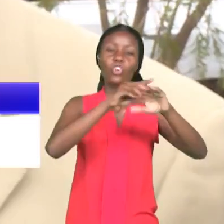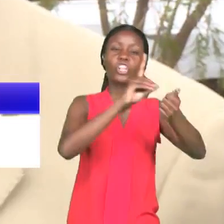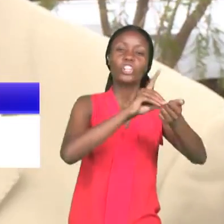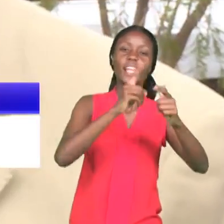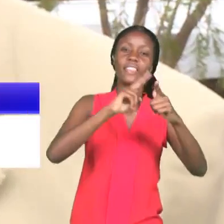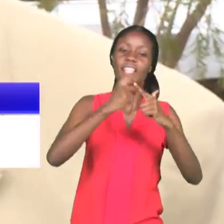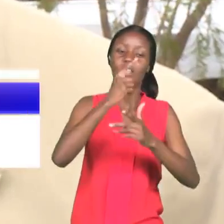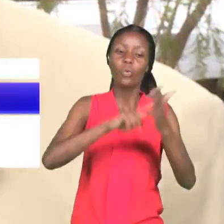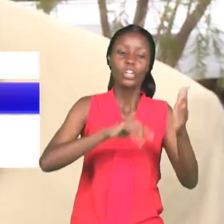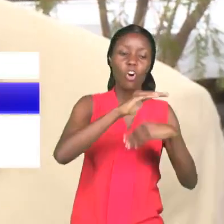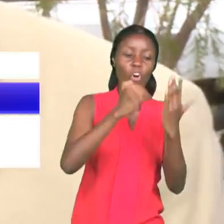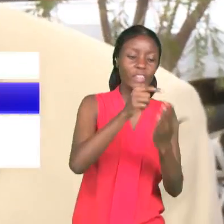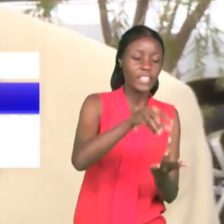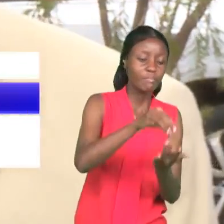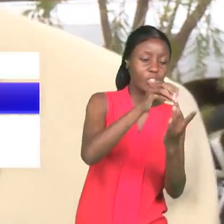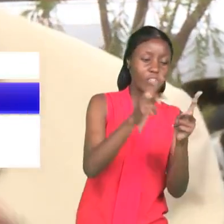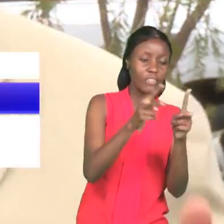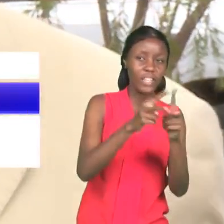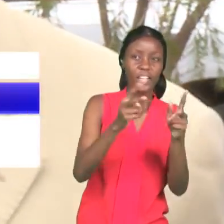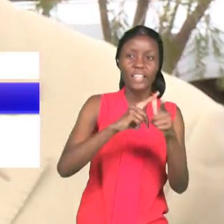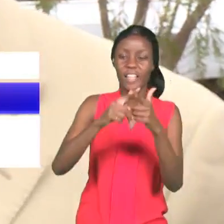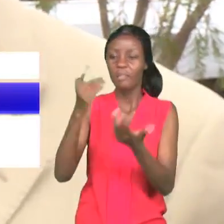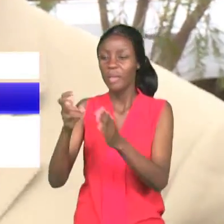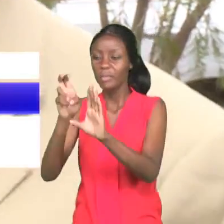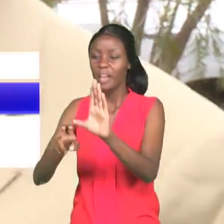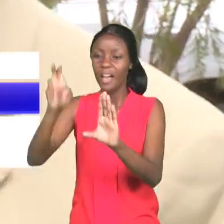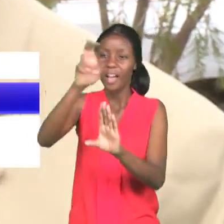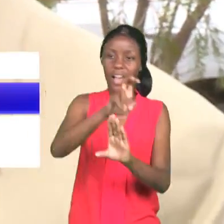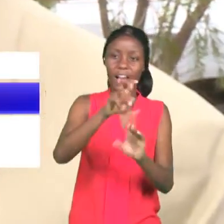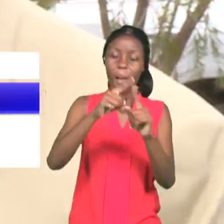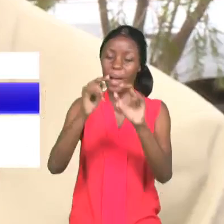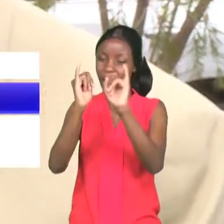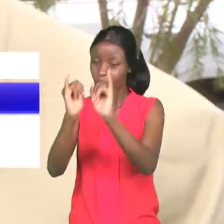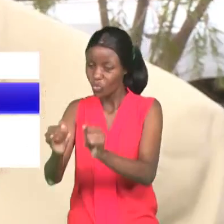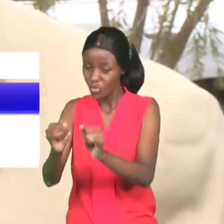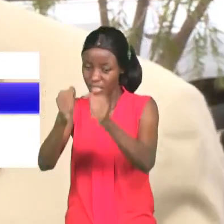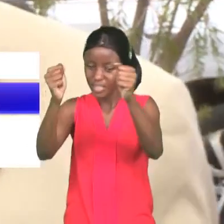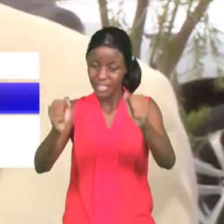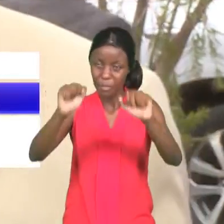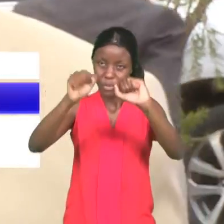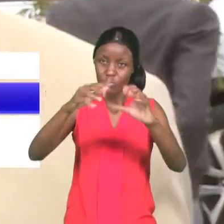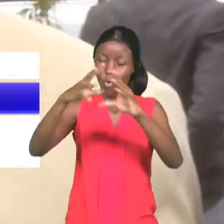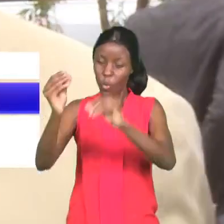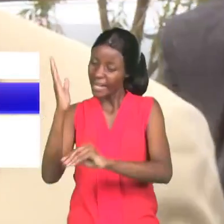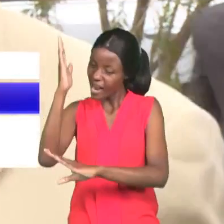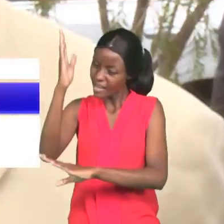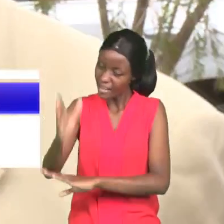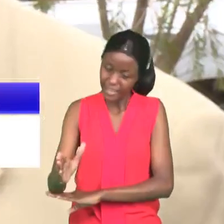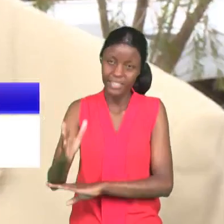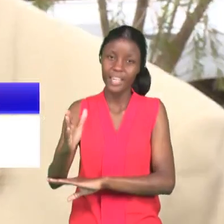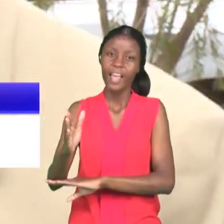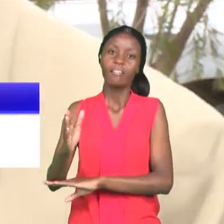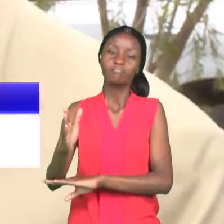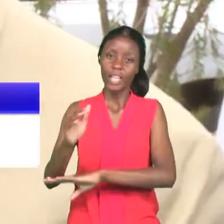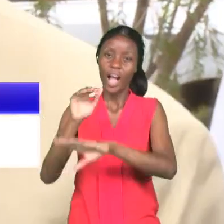this person is so special, he has been actually jammed the queue. But with this system, you'll be able to go to where you are supposed to go, the right